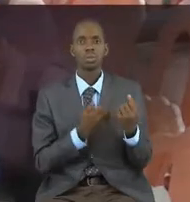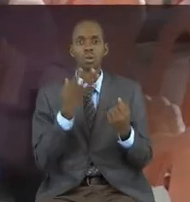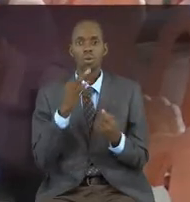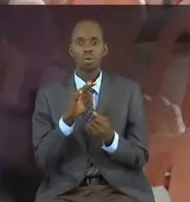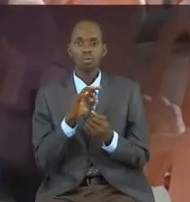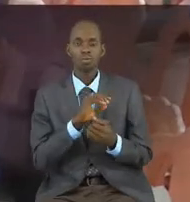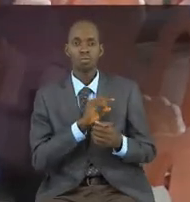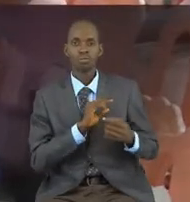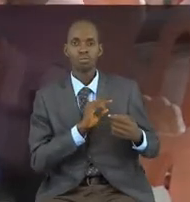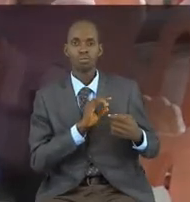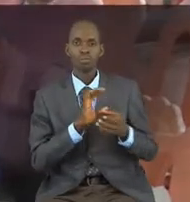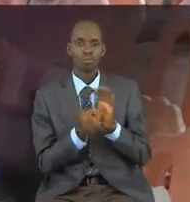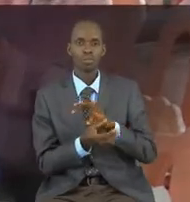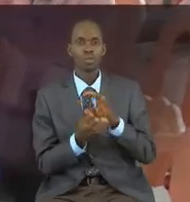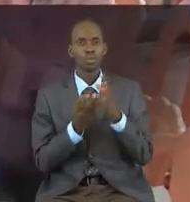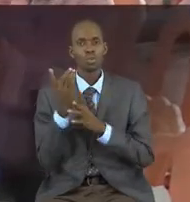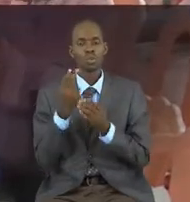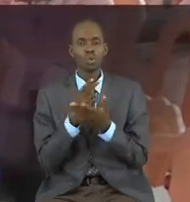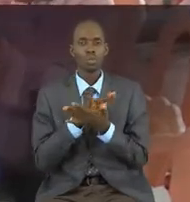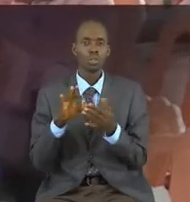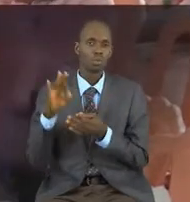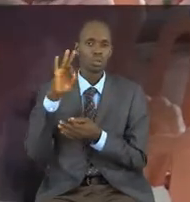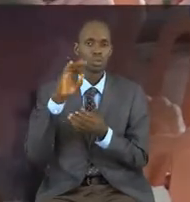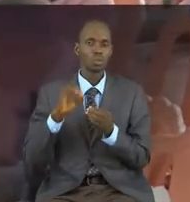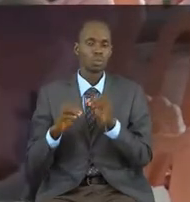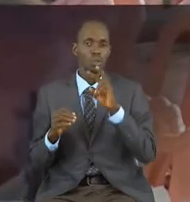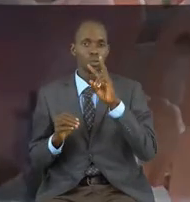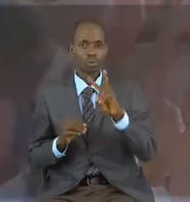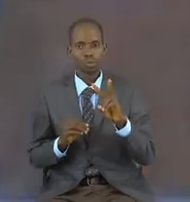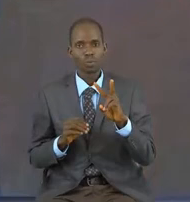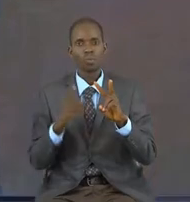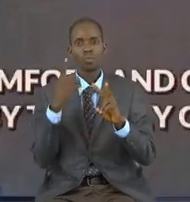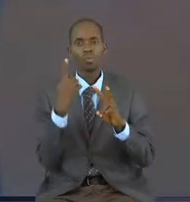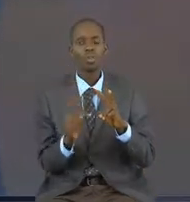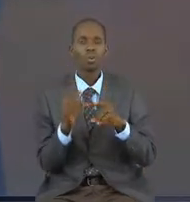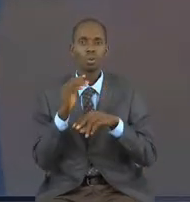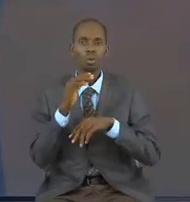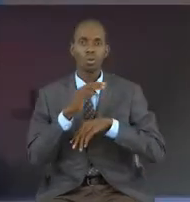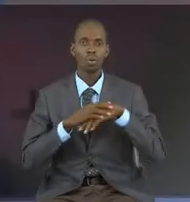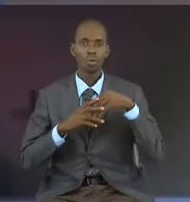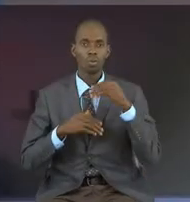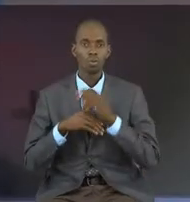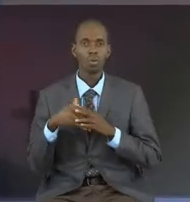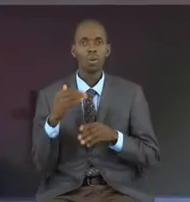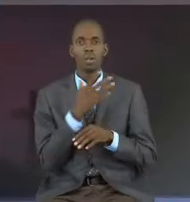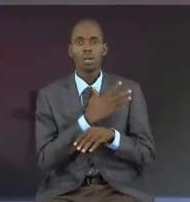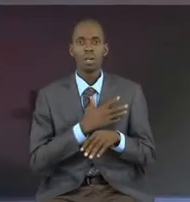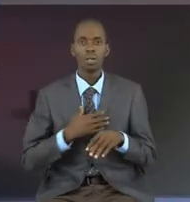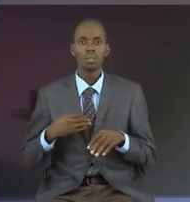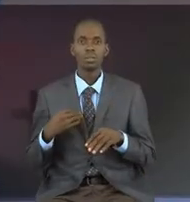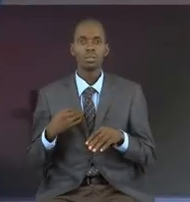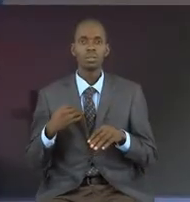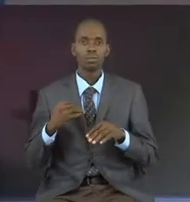the comfort and consolation by the Holy Ghost. Number three, the